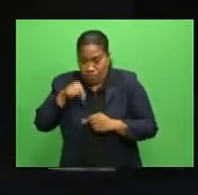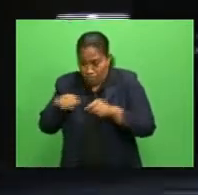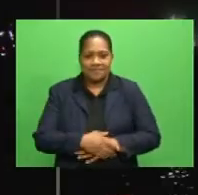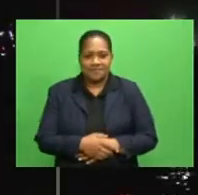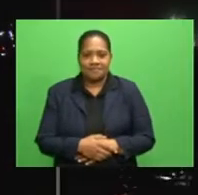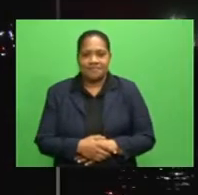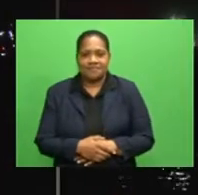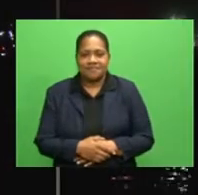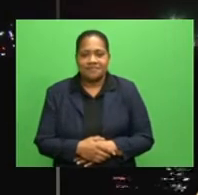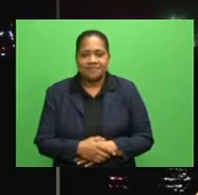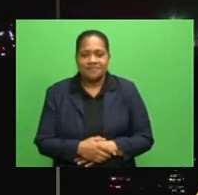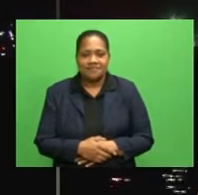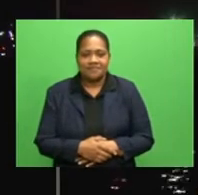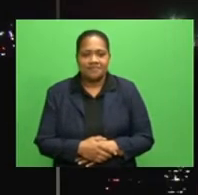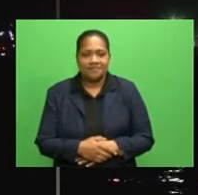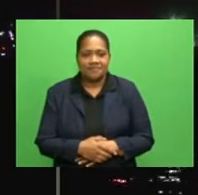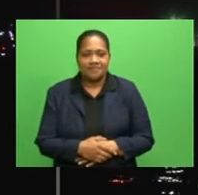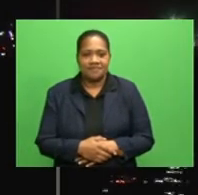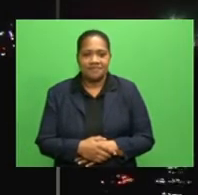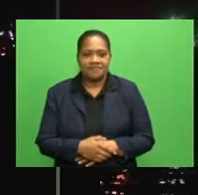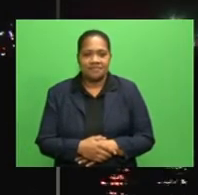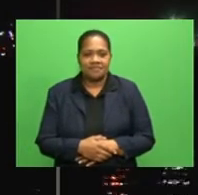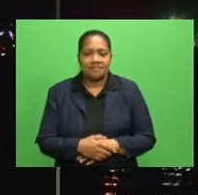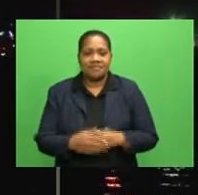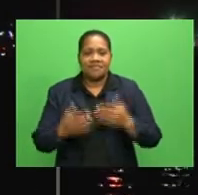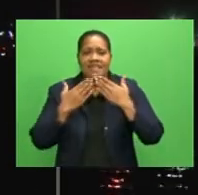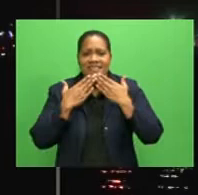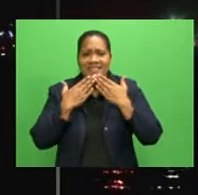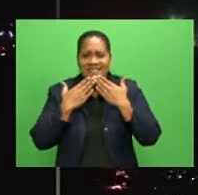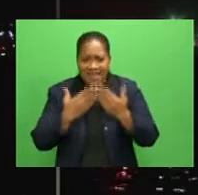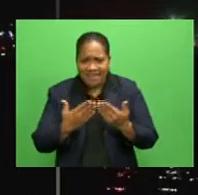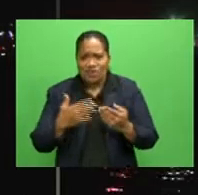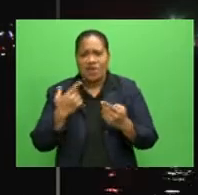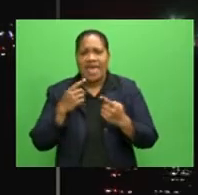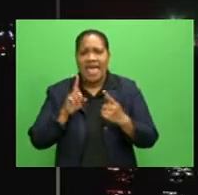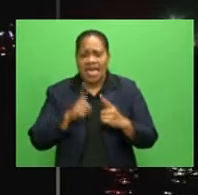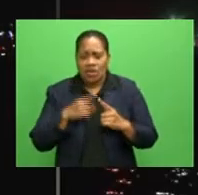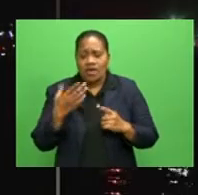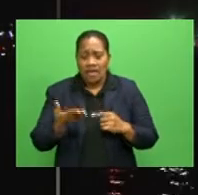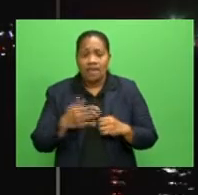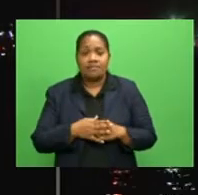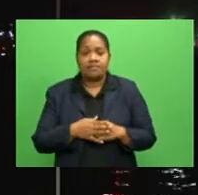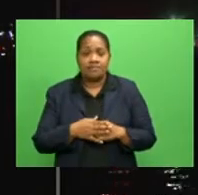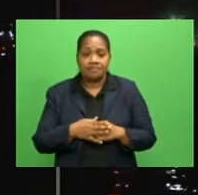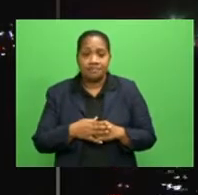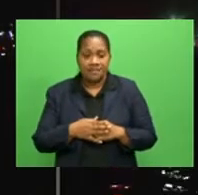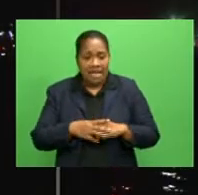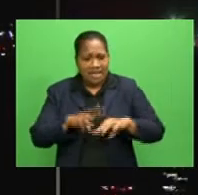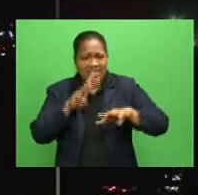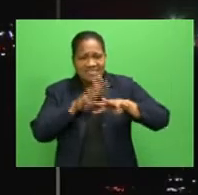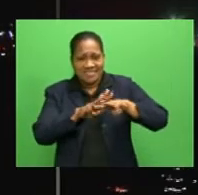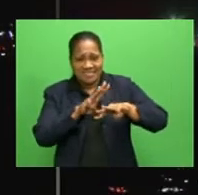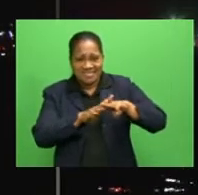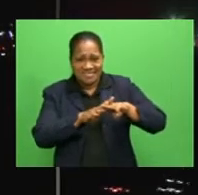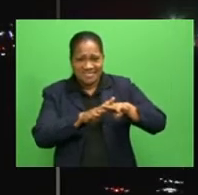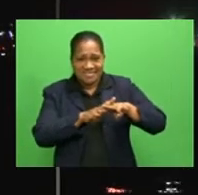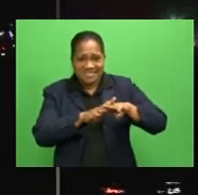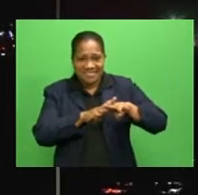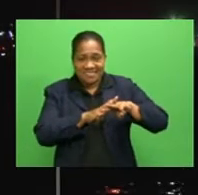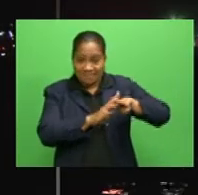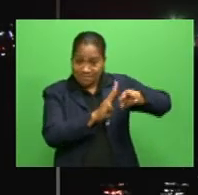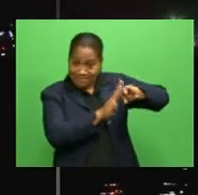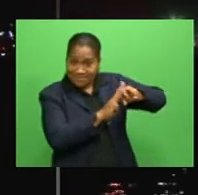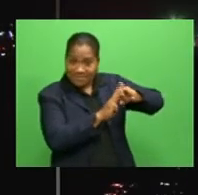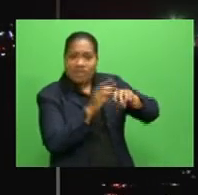Jackie. Thanks for that, Edwin. Meanwhile, earlier today, the senior officials within the Social Democratic Liberal Party said